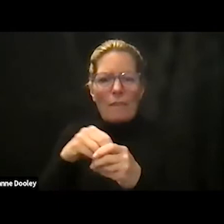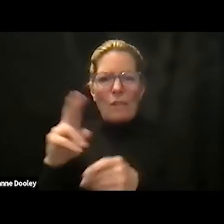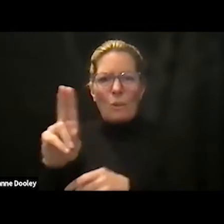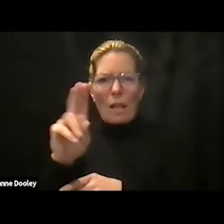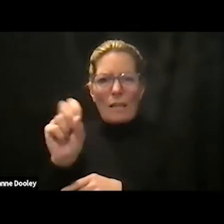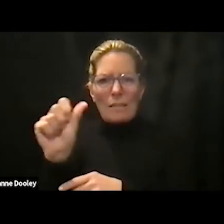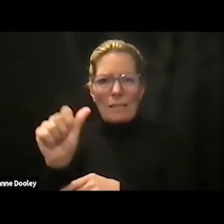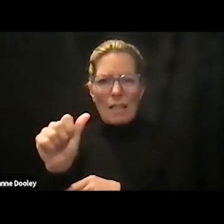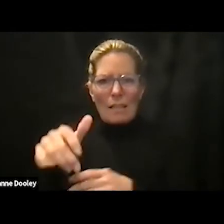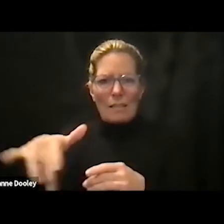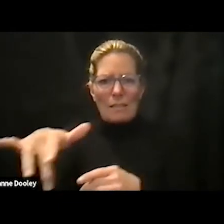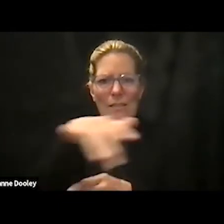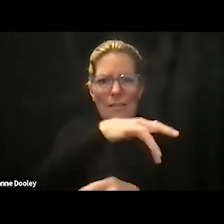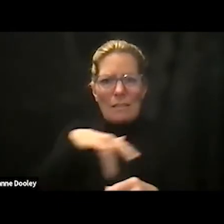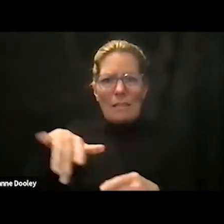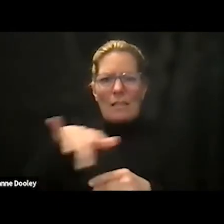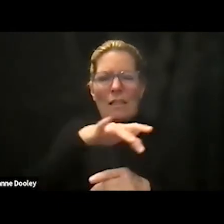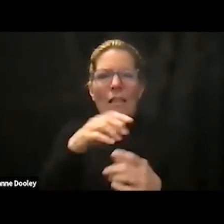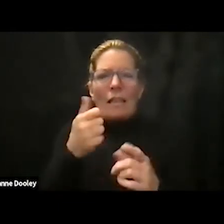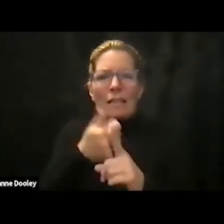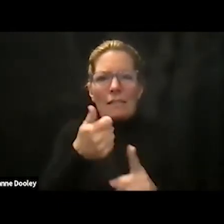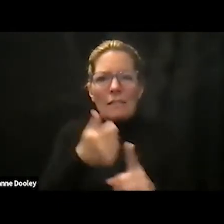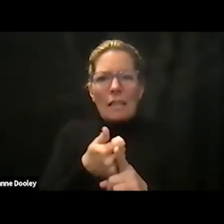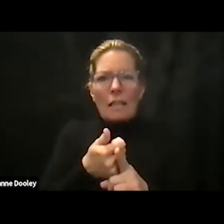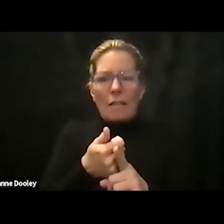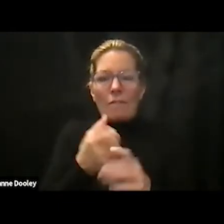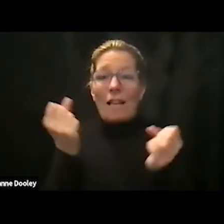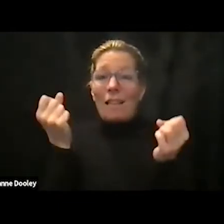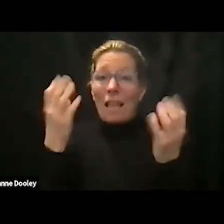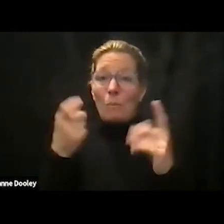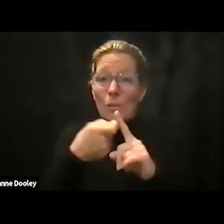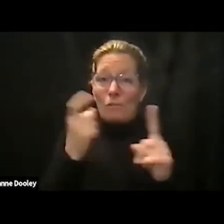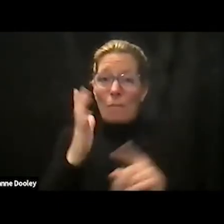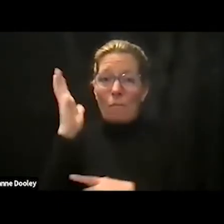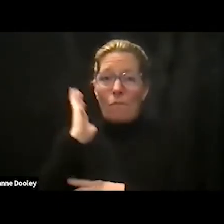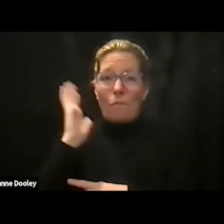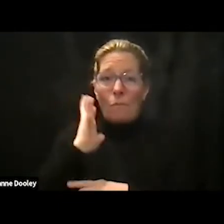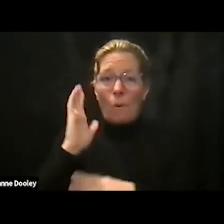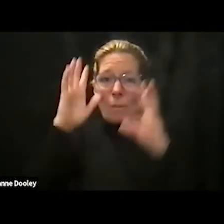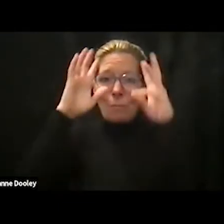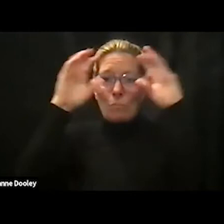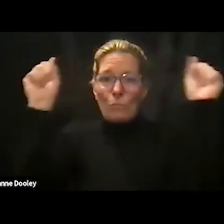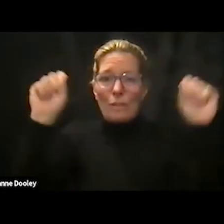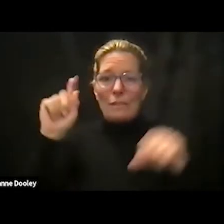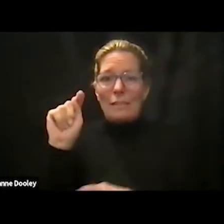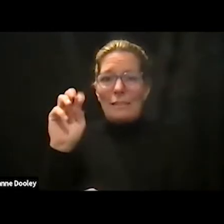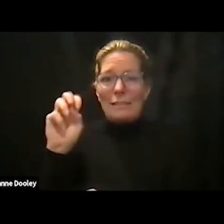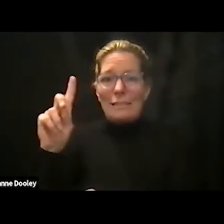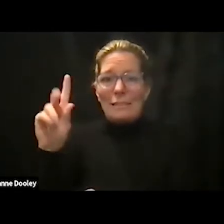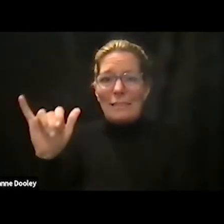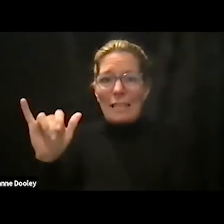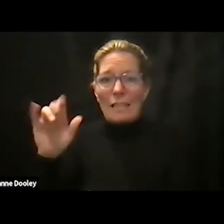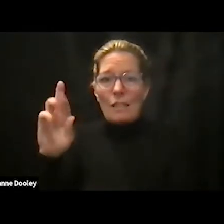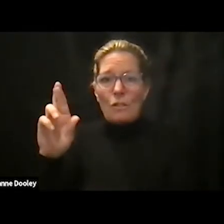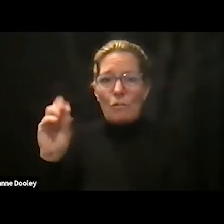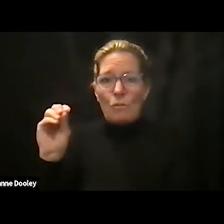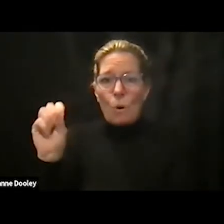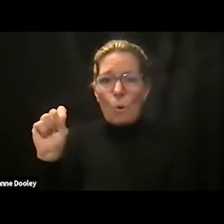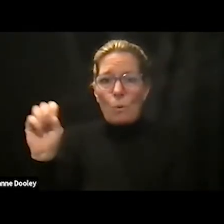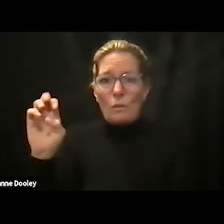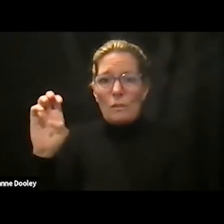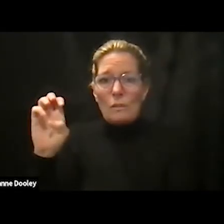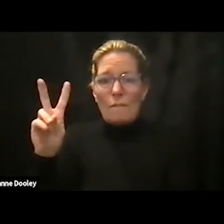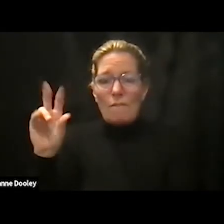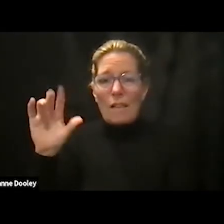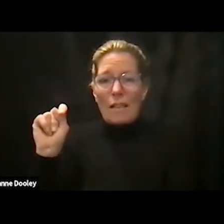know, a lot of this was really sparked by former President Teddy Roosevelt, who really caused